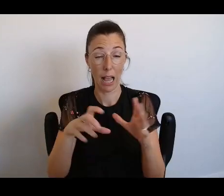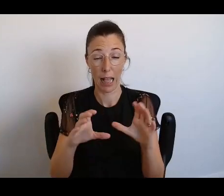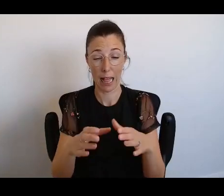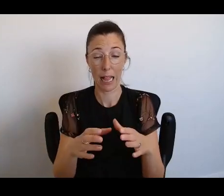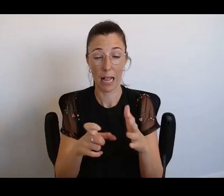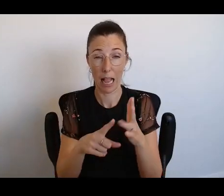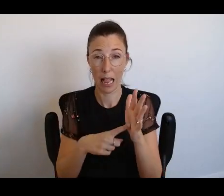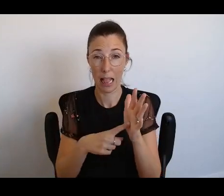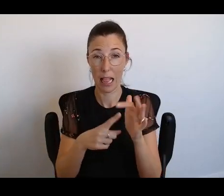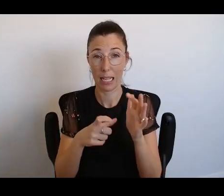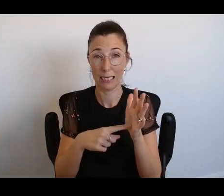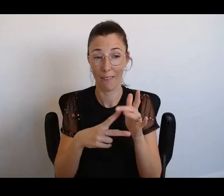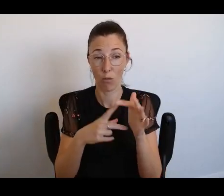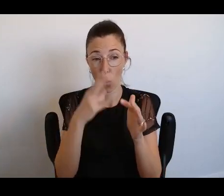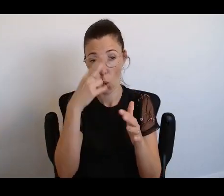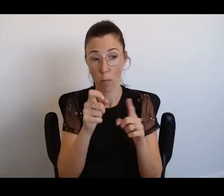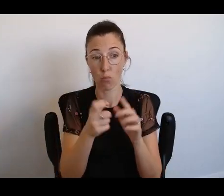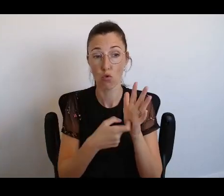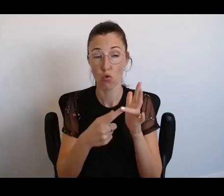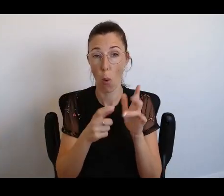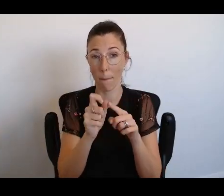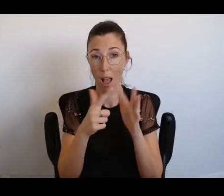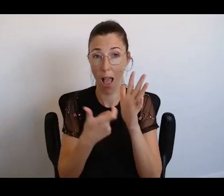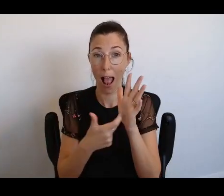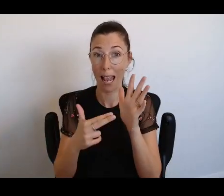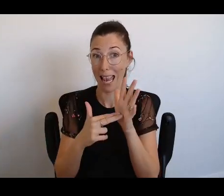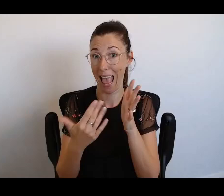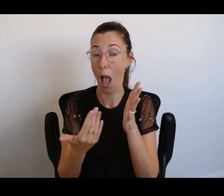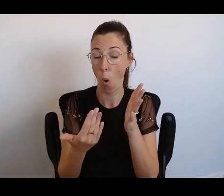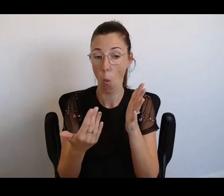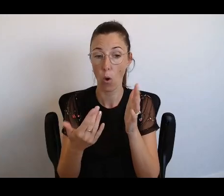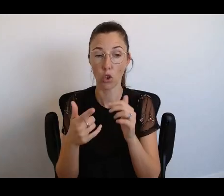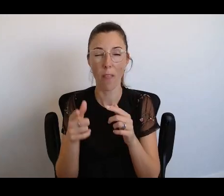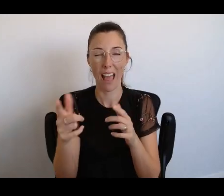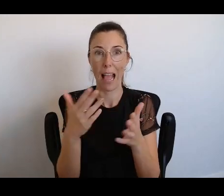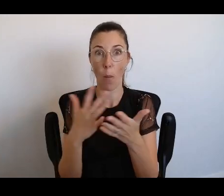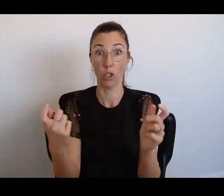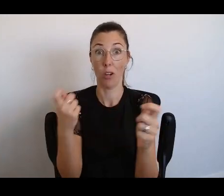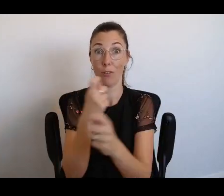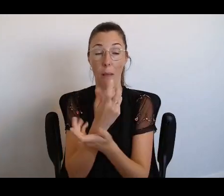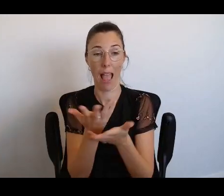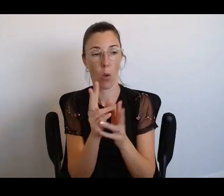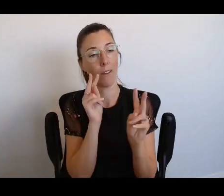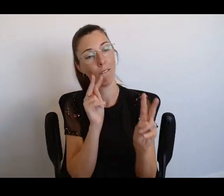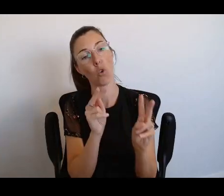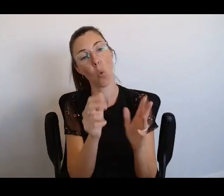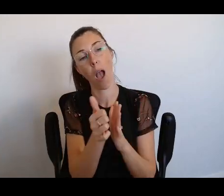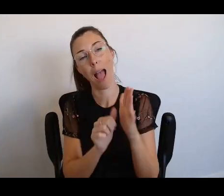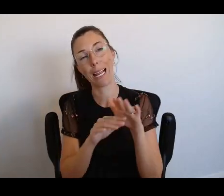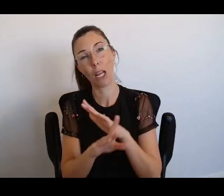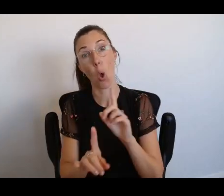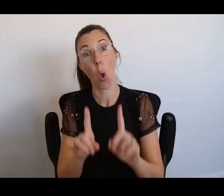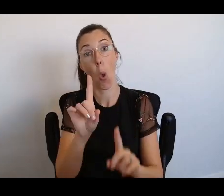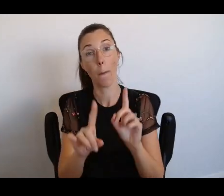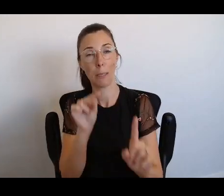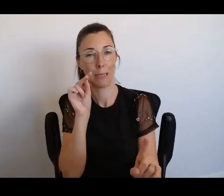have transformed the way that we see art from an urban perspective. He's worked in public institutions